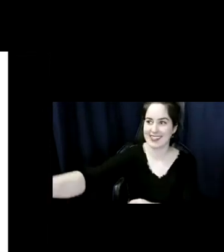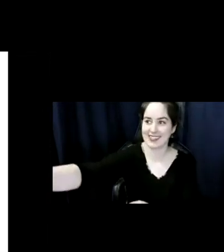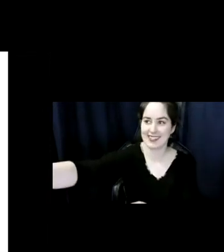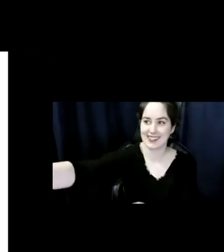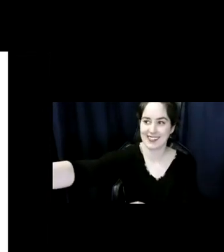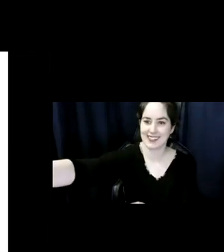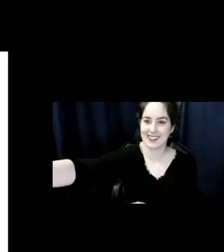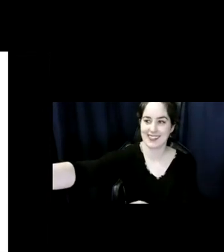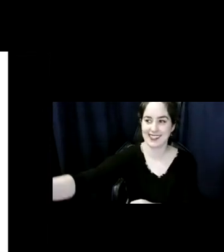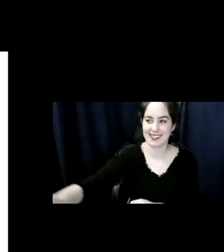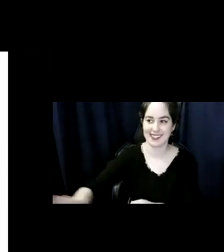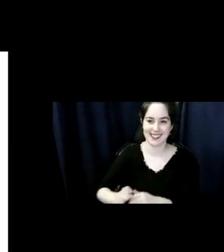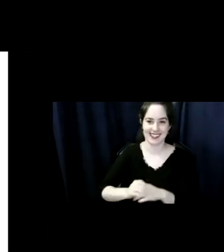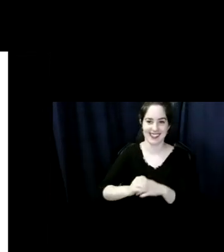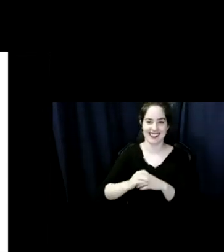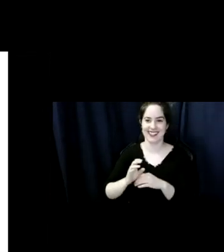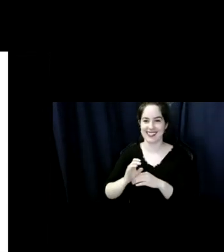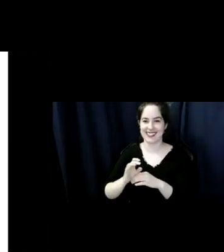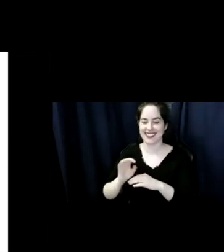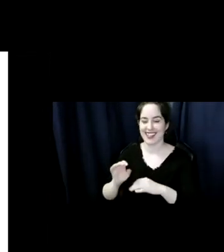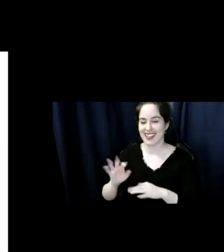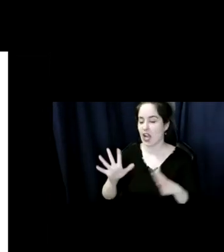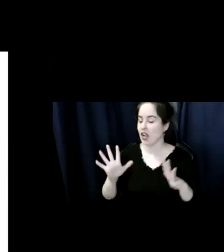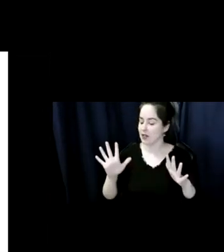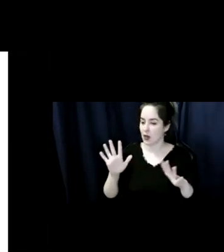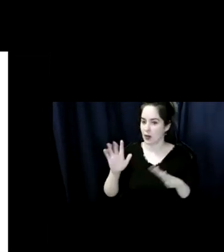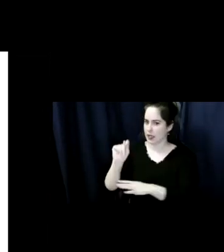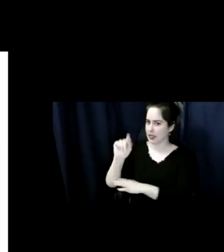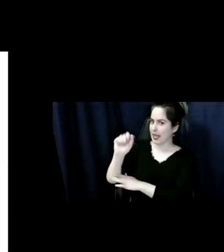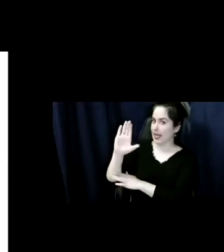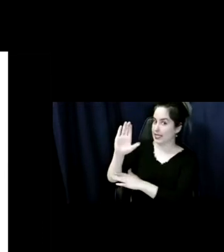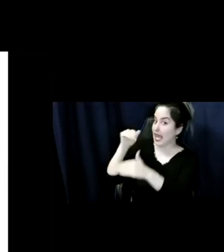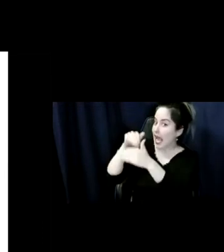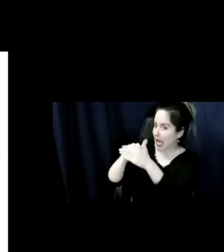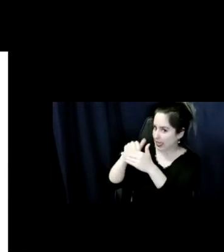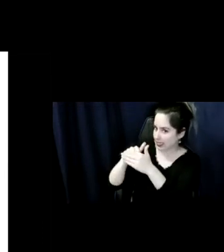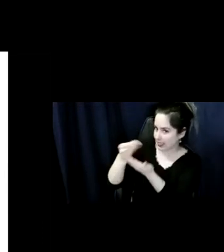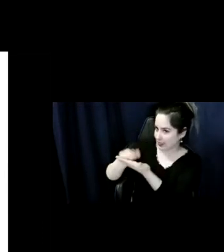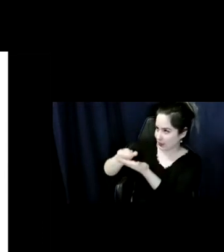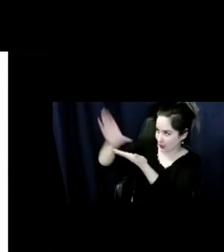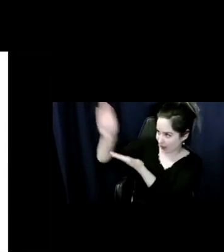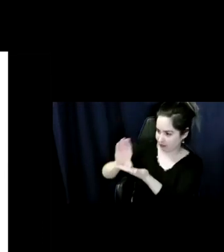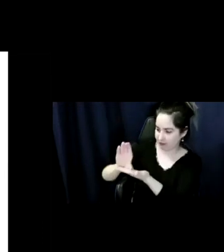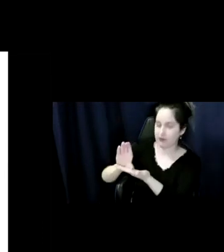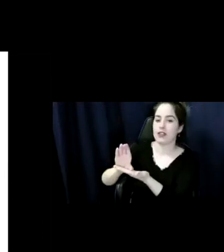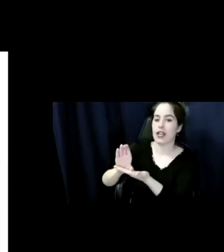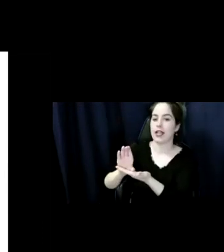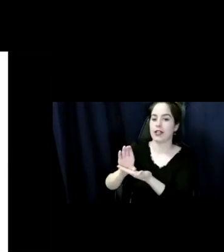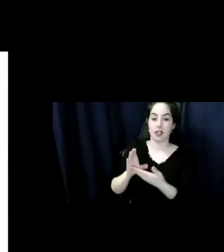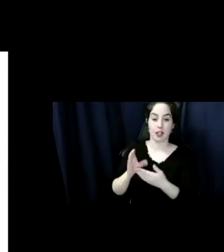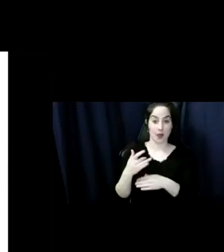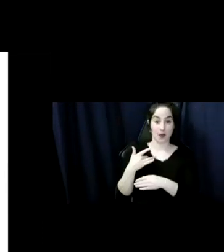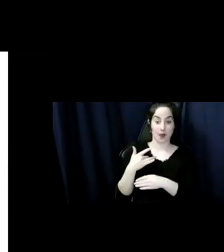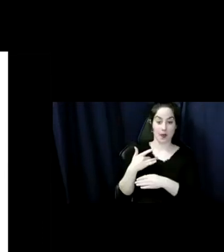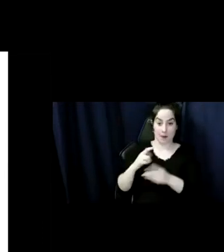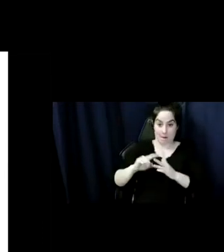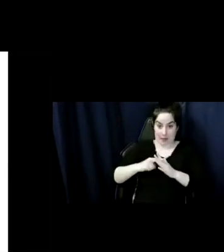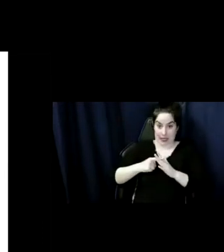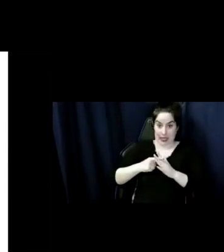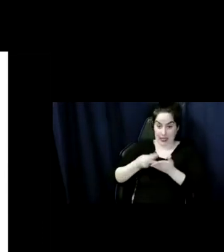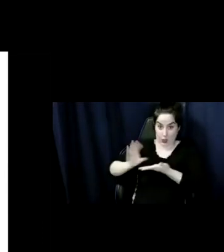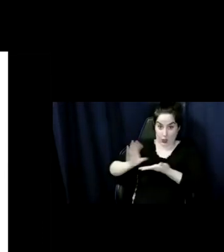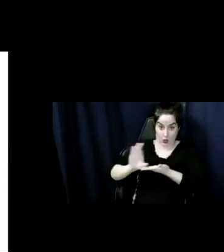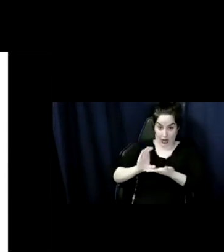This is an additional amount on top of the grant. So you can apply to up to $25,000